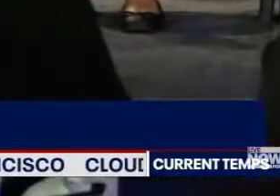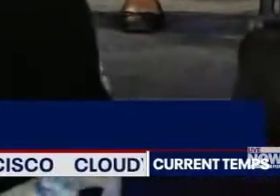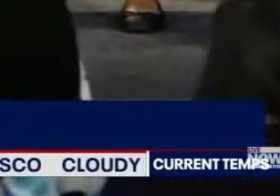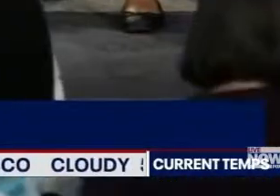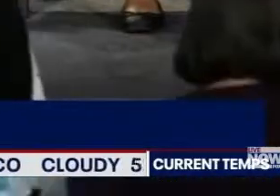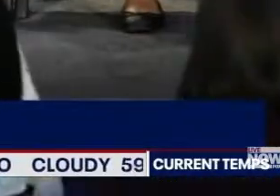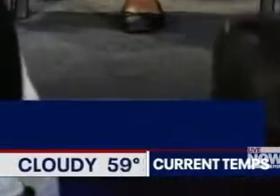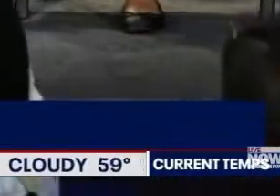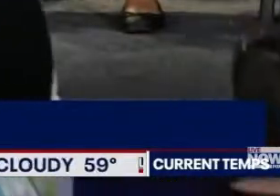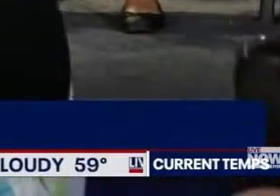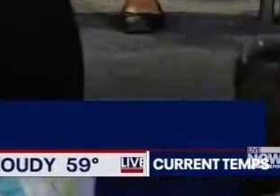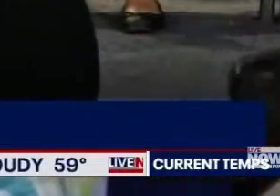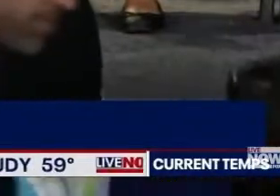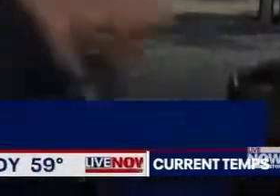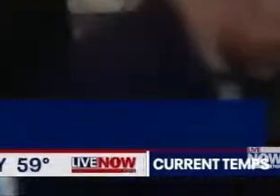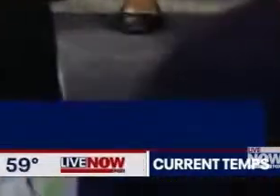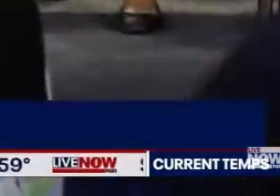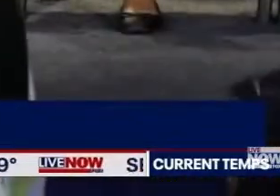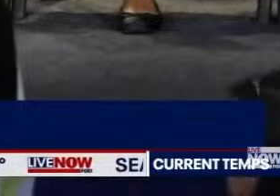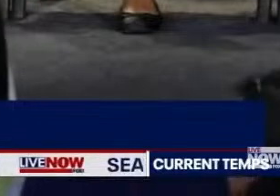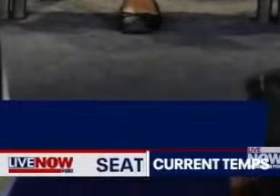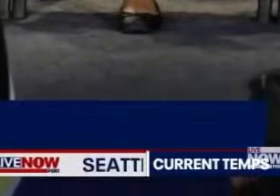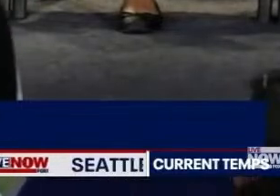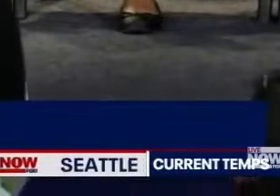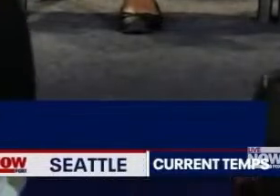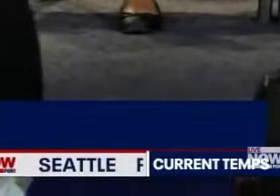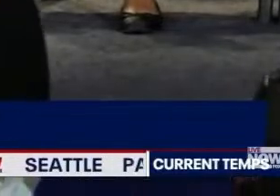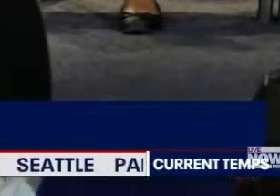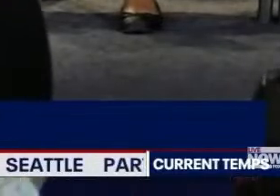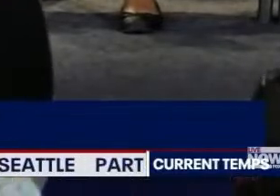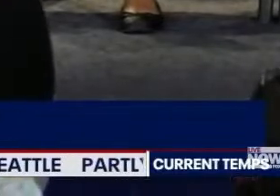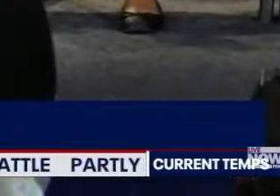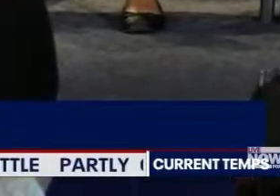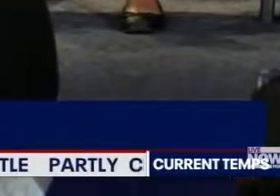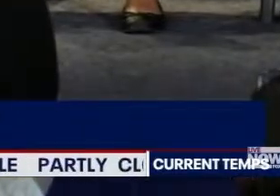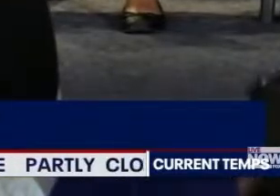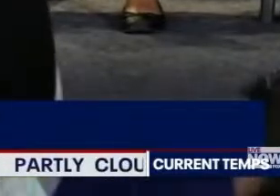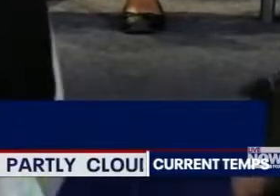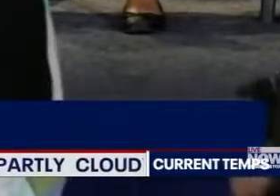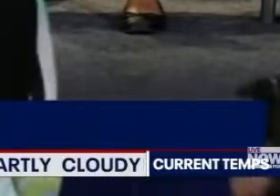important special announcement, special presentation.